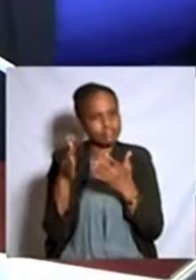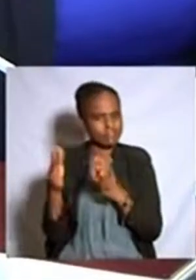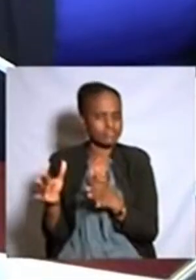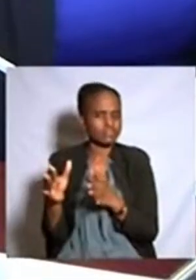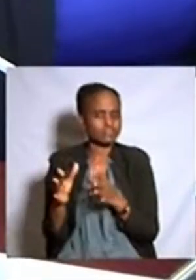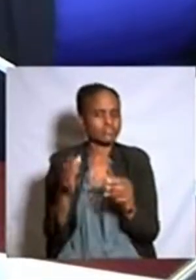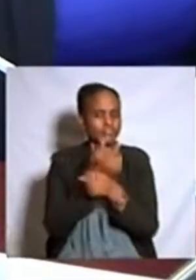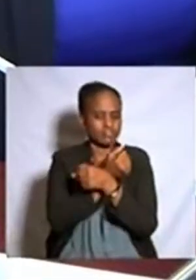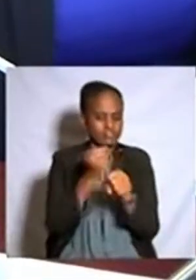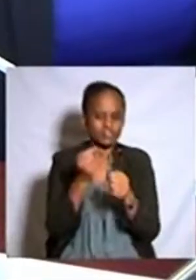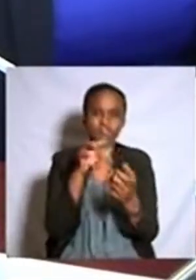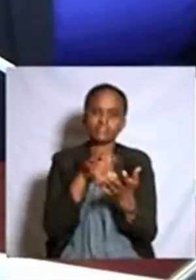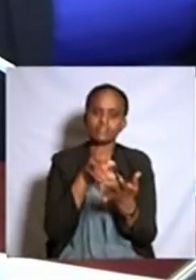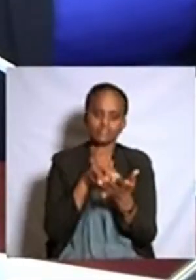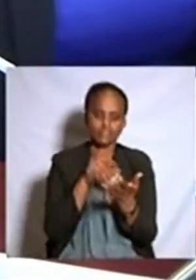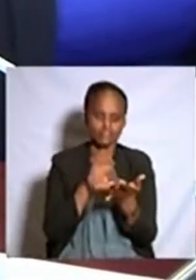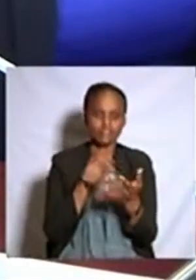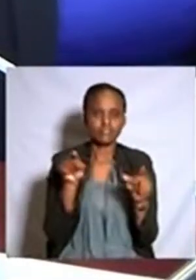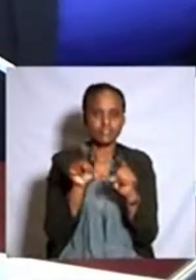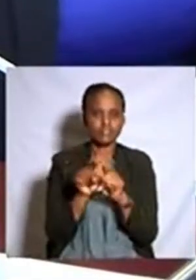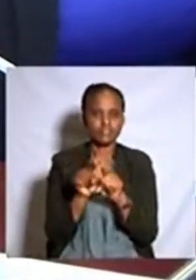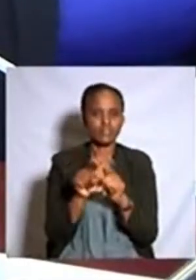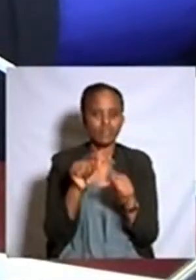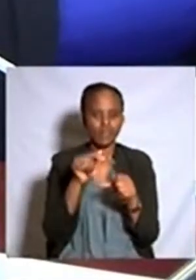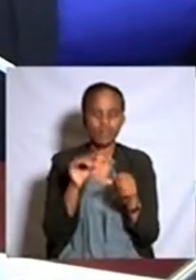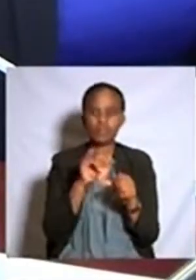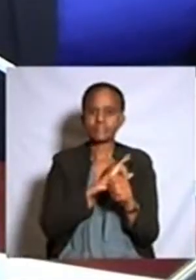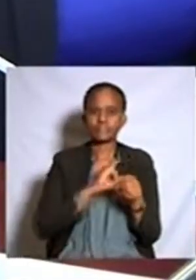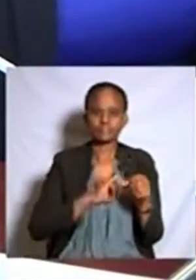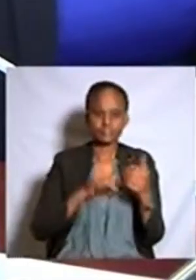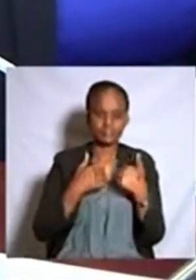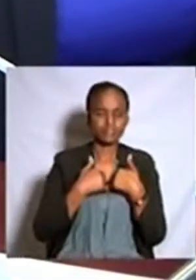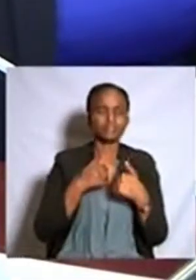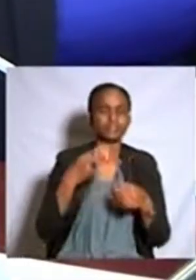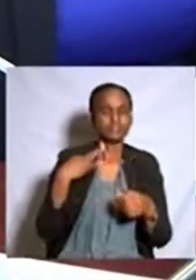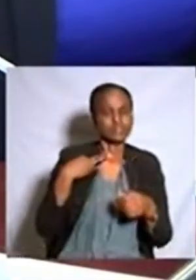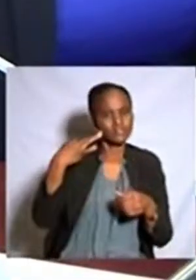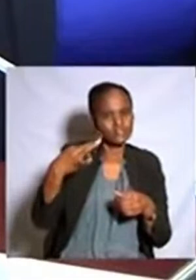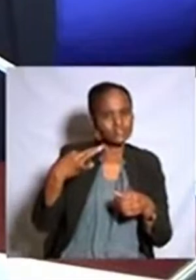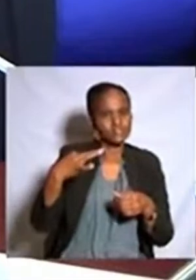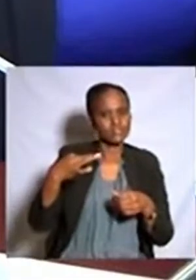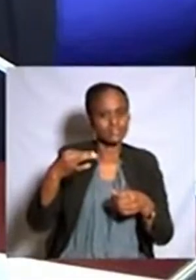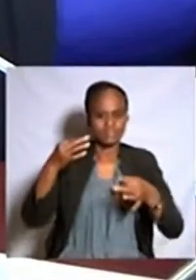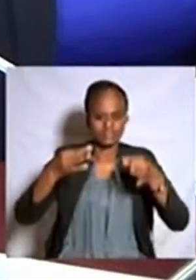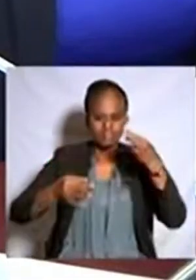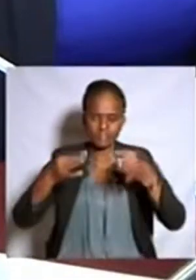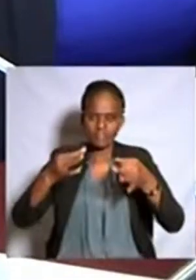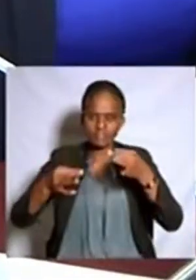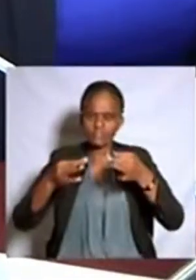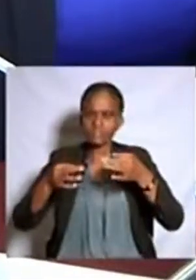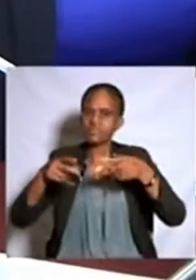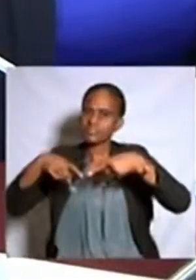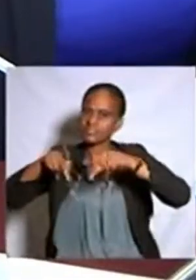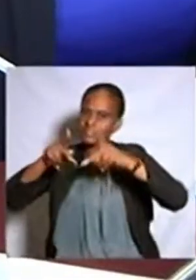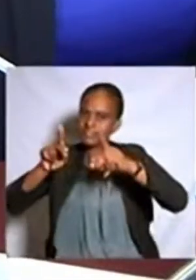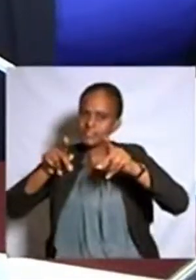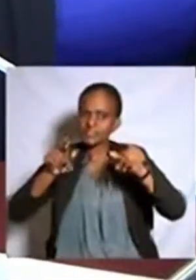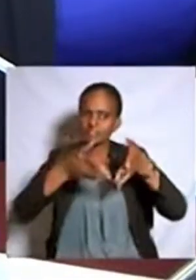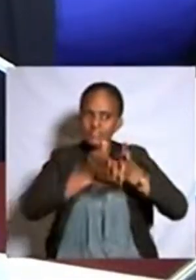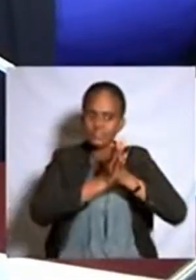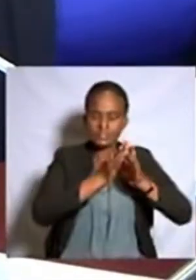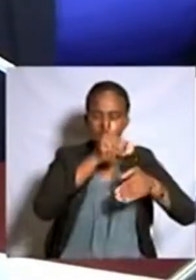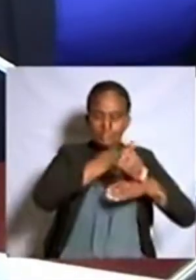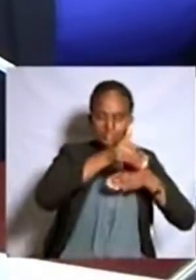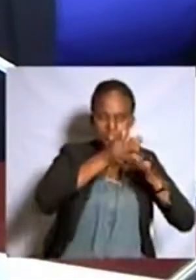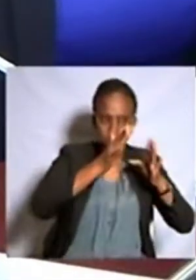To resolve the matter, the institution has made application into court to obtain court order to request the registrar